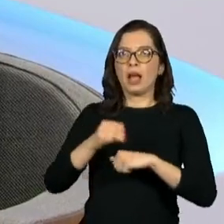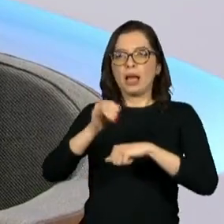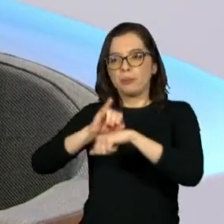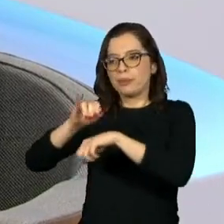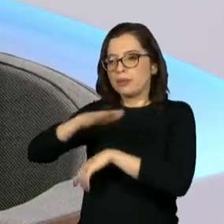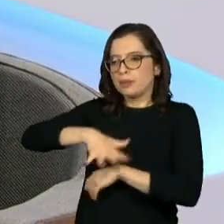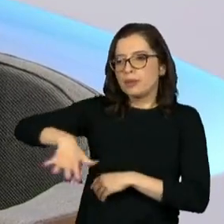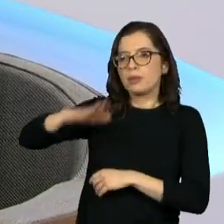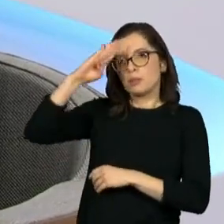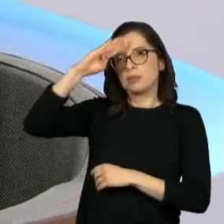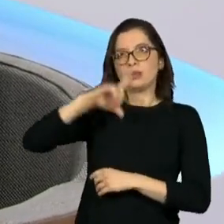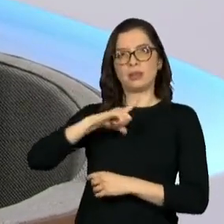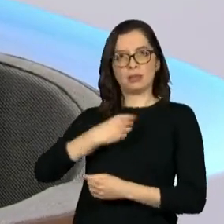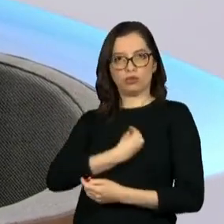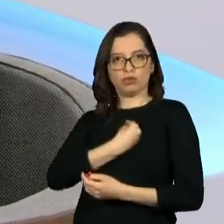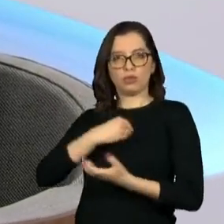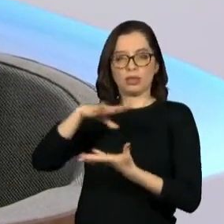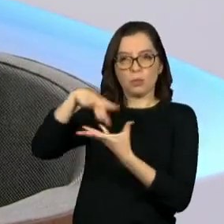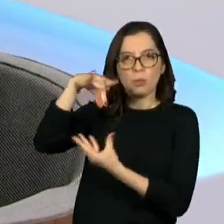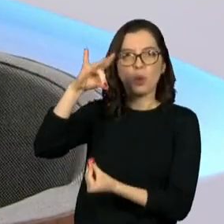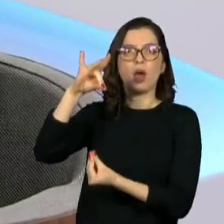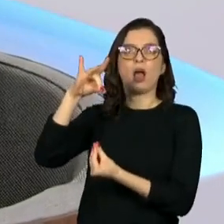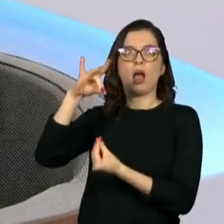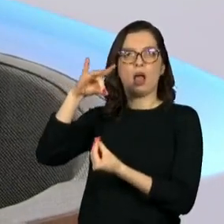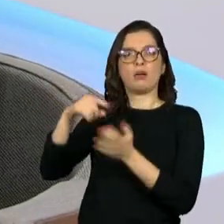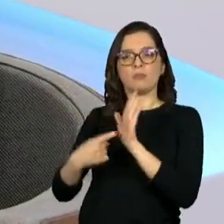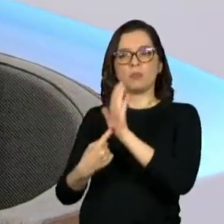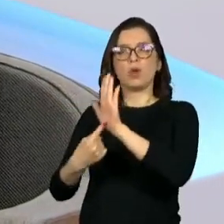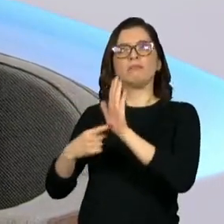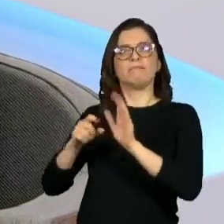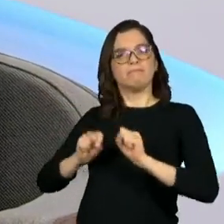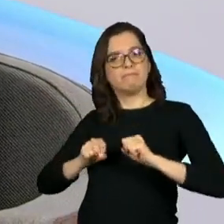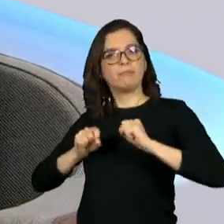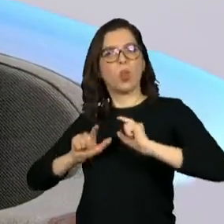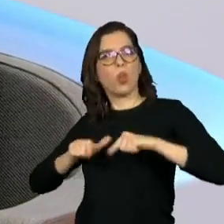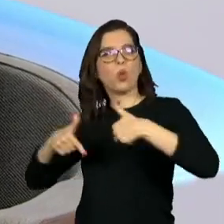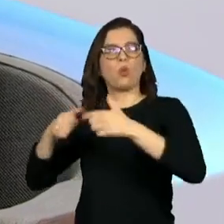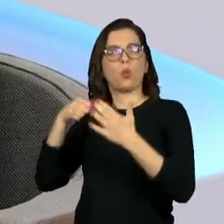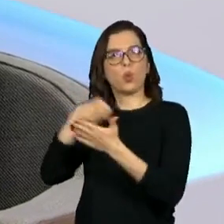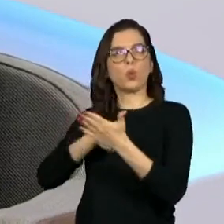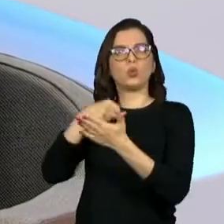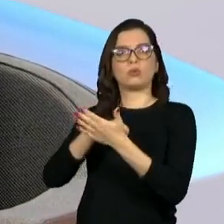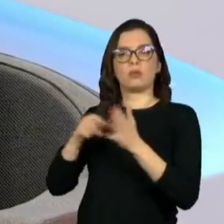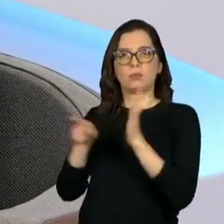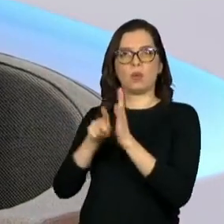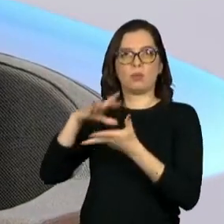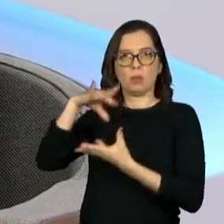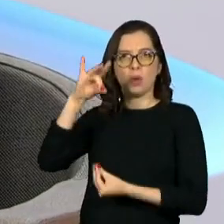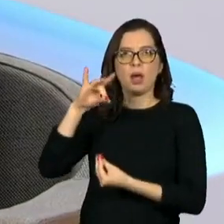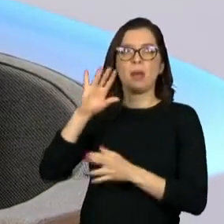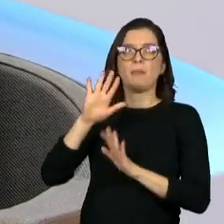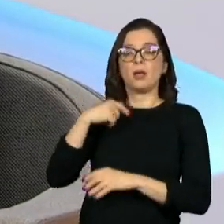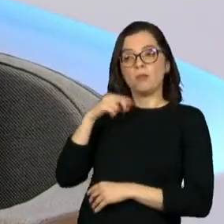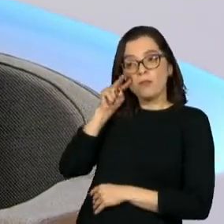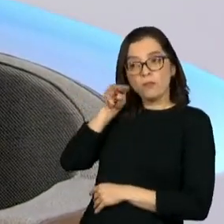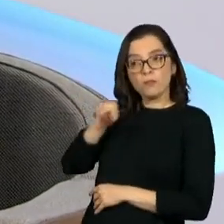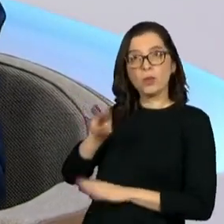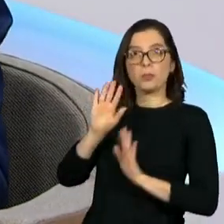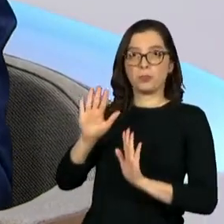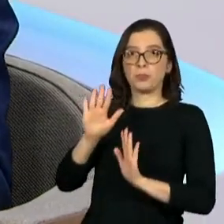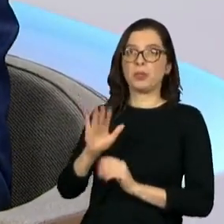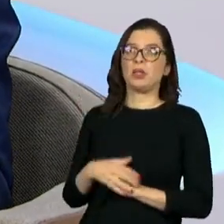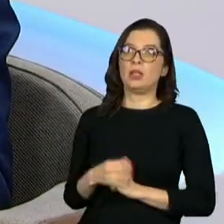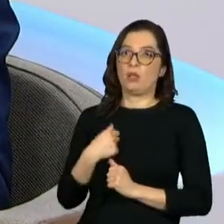capitals of democracy, the symbolic centers of democracy. From a purely law enforcement point of view,